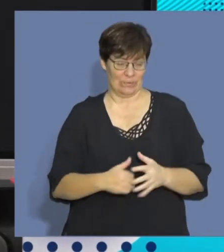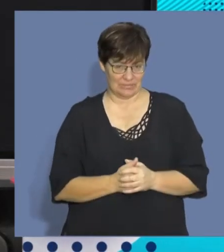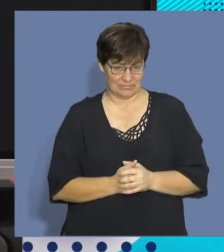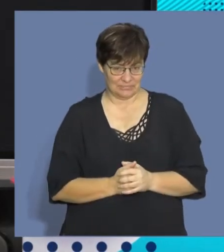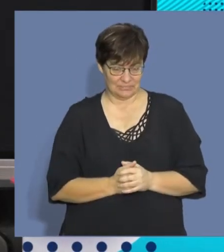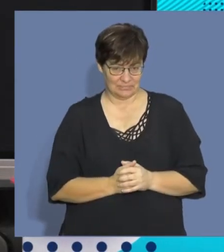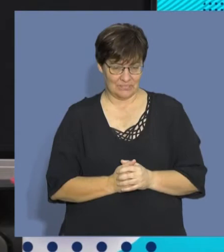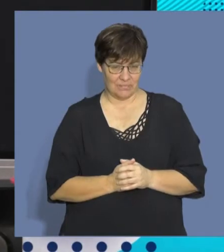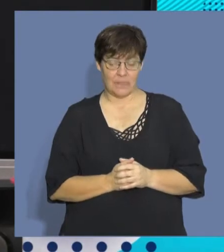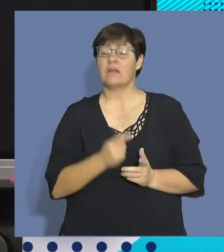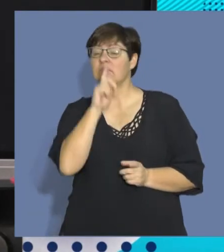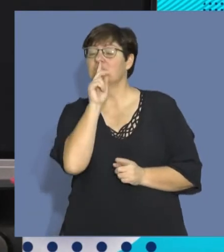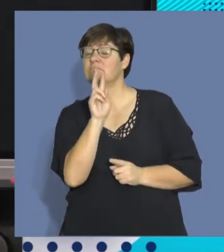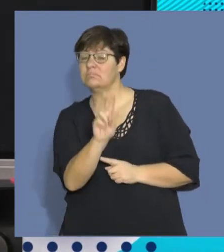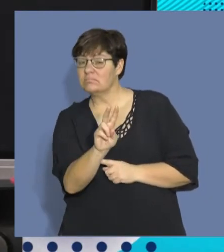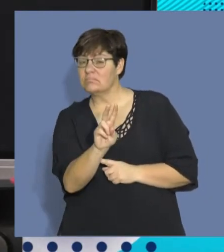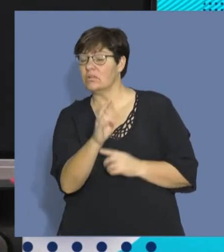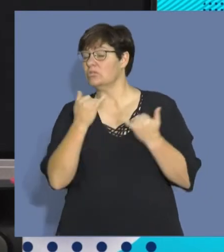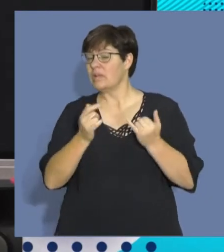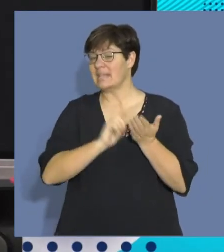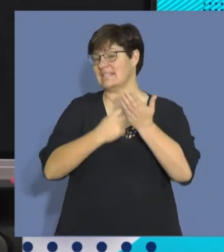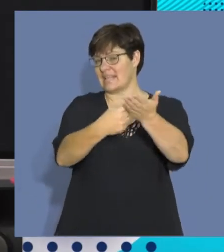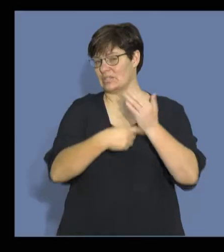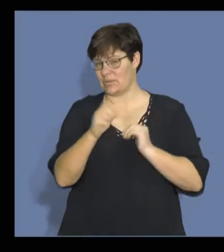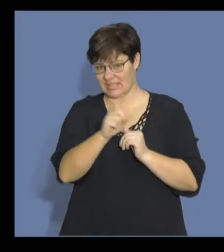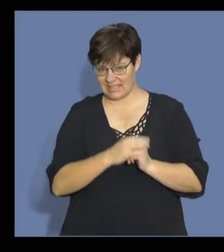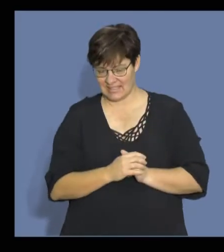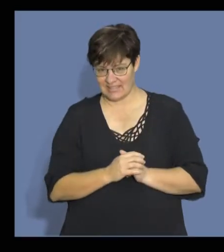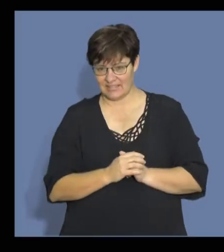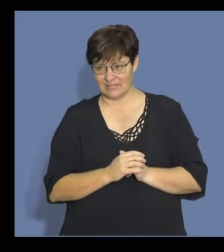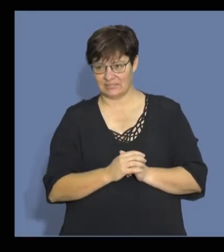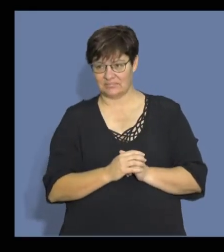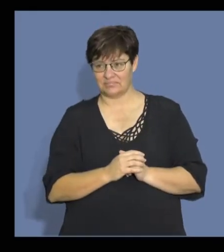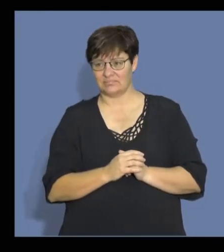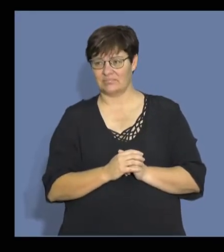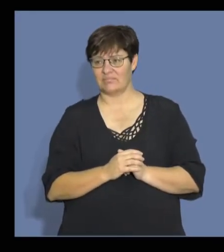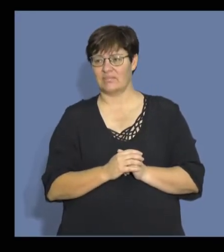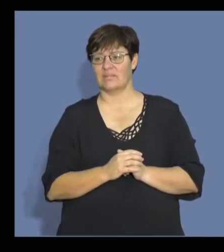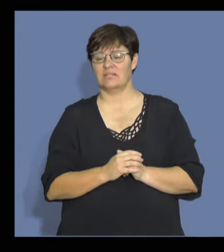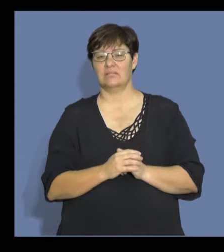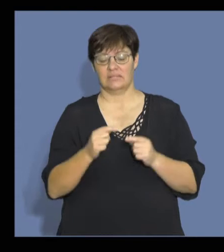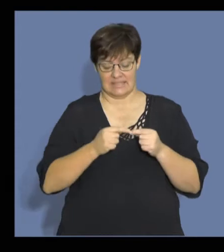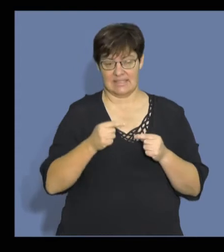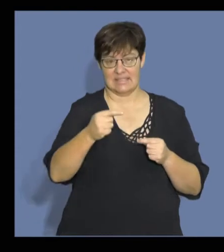straight into what we're going to be talking about today. And today we're going to be talking about, amongst other things,